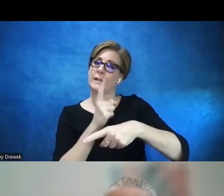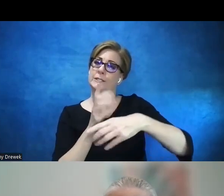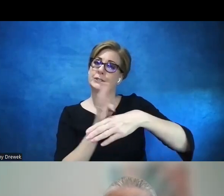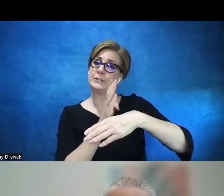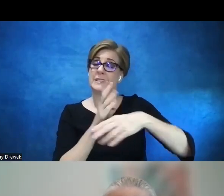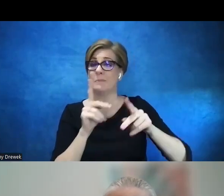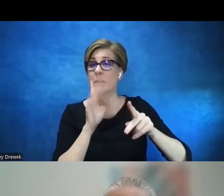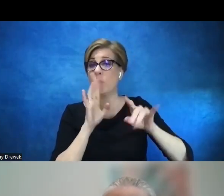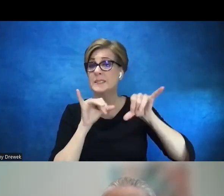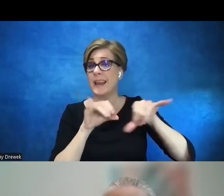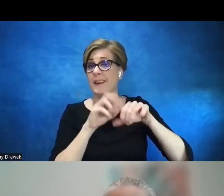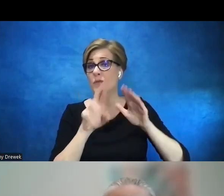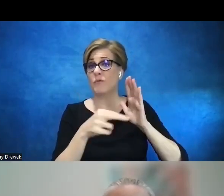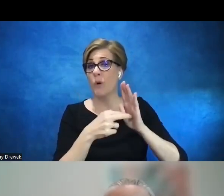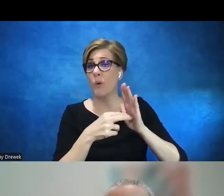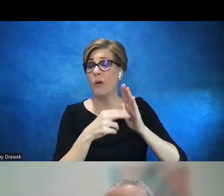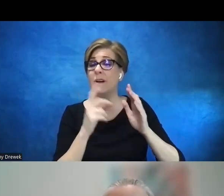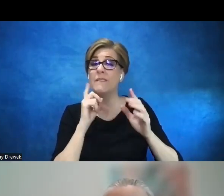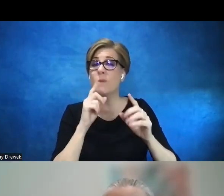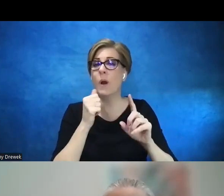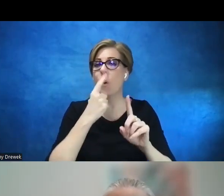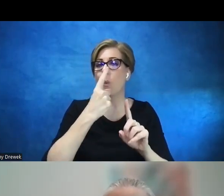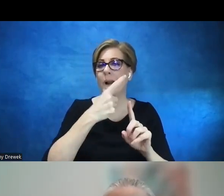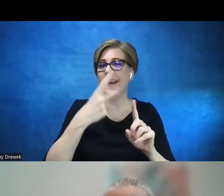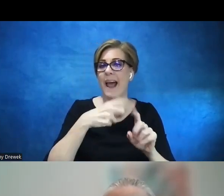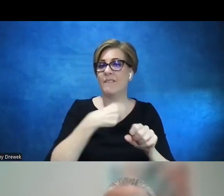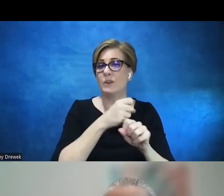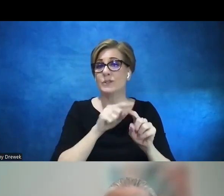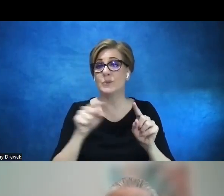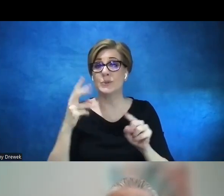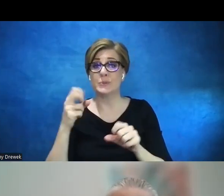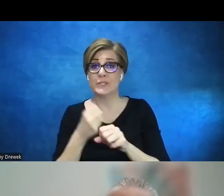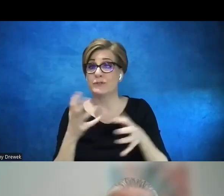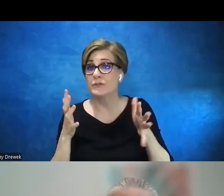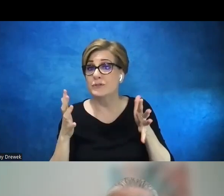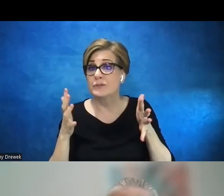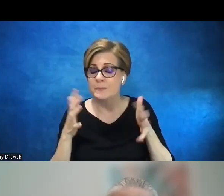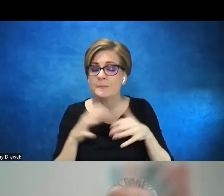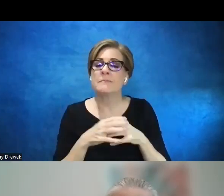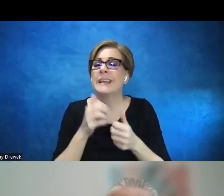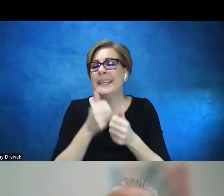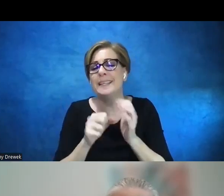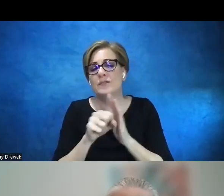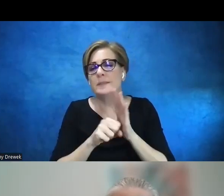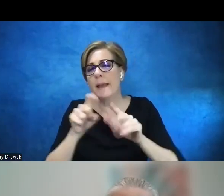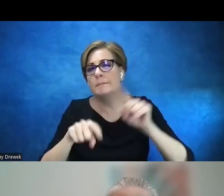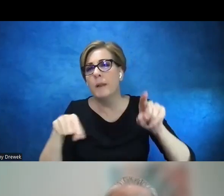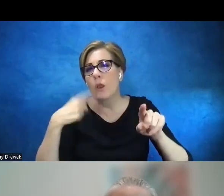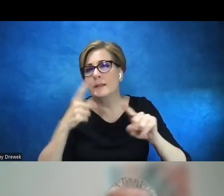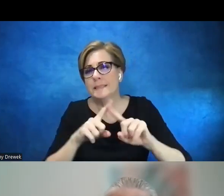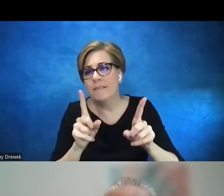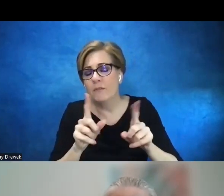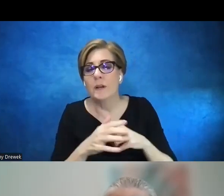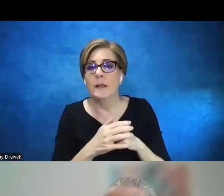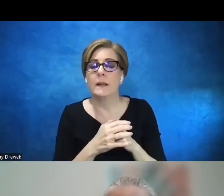to 2 years. That's the national average. Of course, there are a lot of variances between states that can